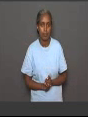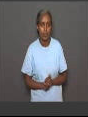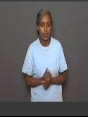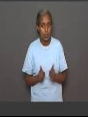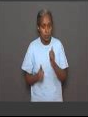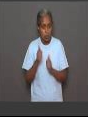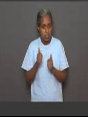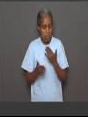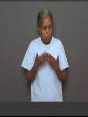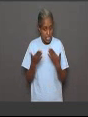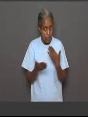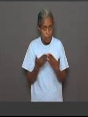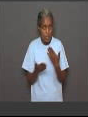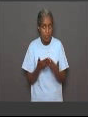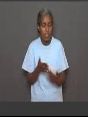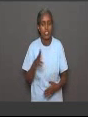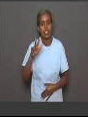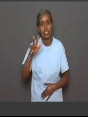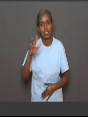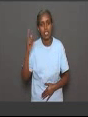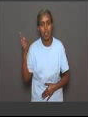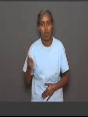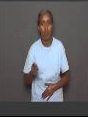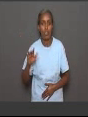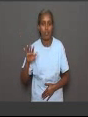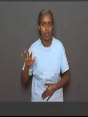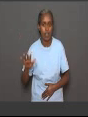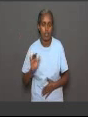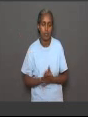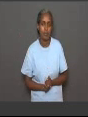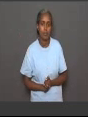9/15, which can be simplified to